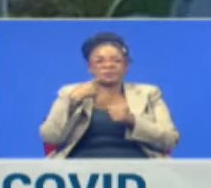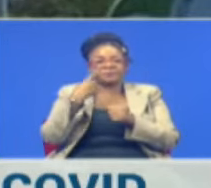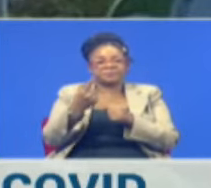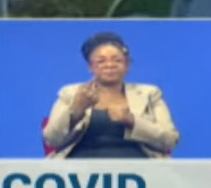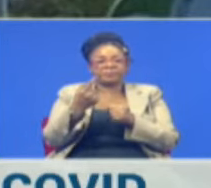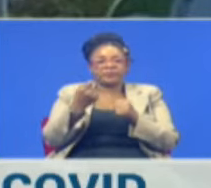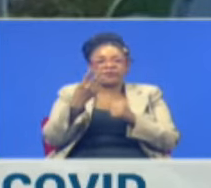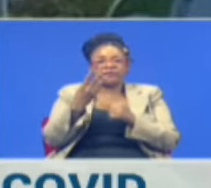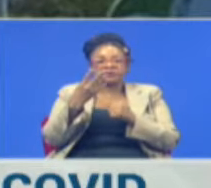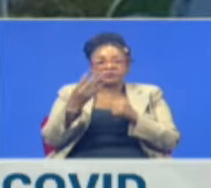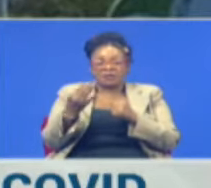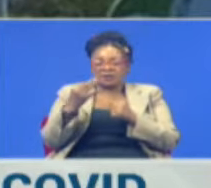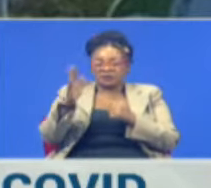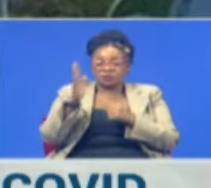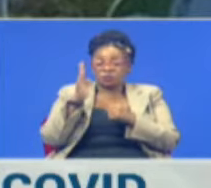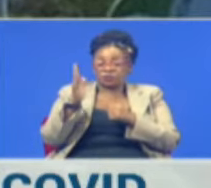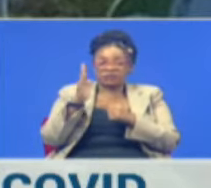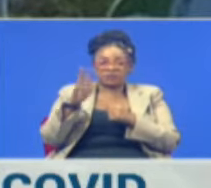1,149 security agents,